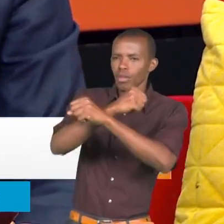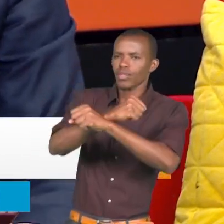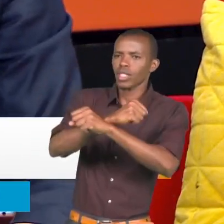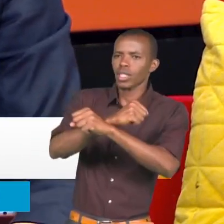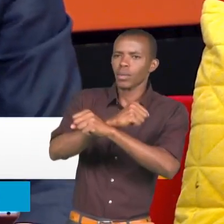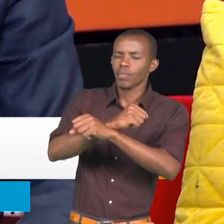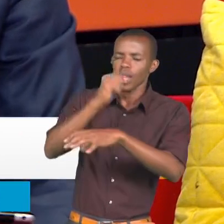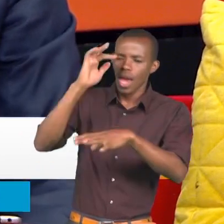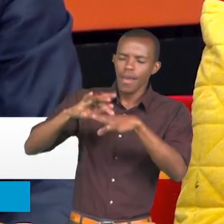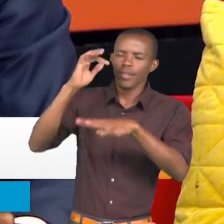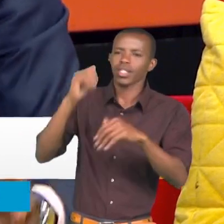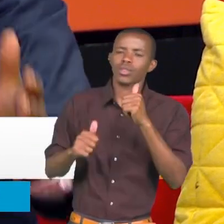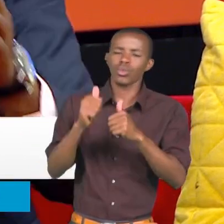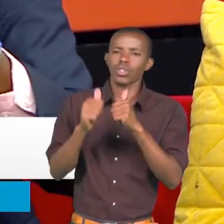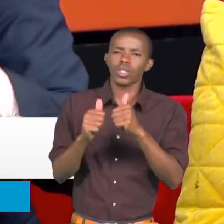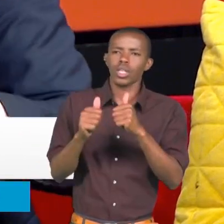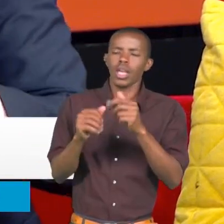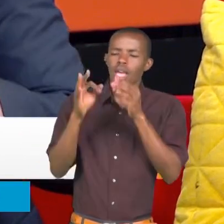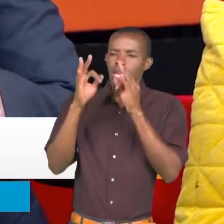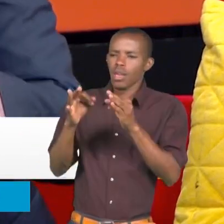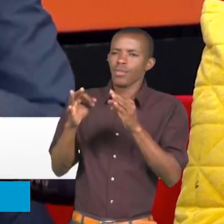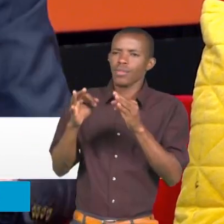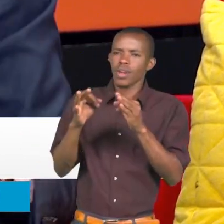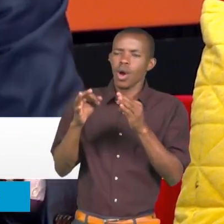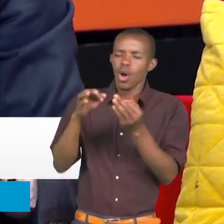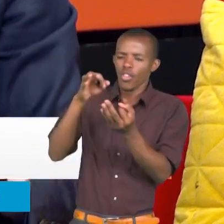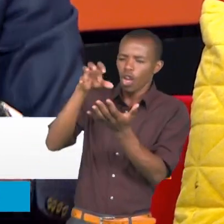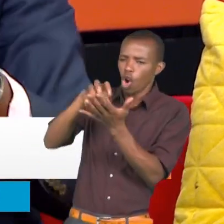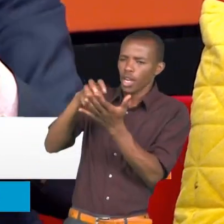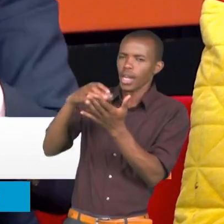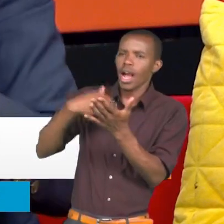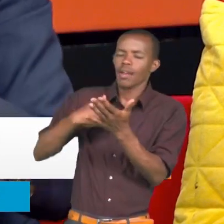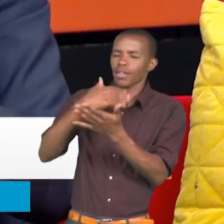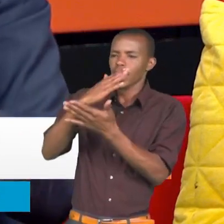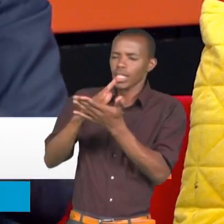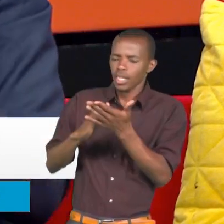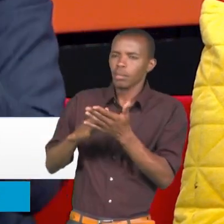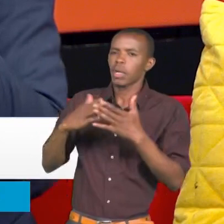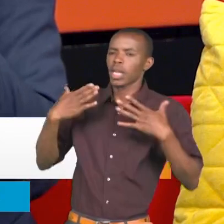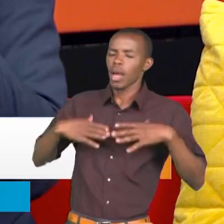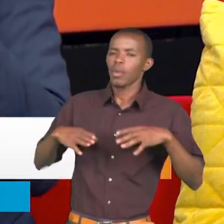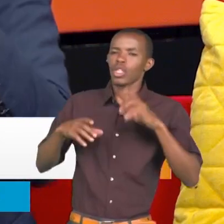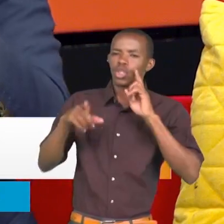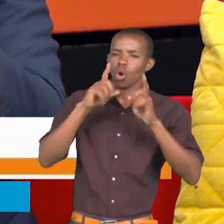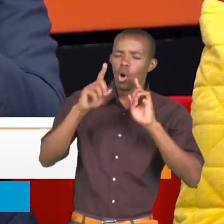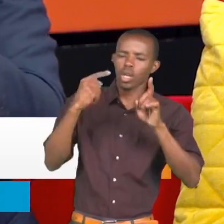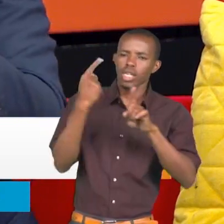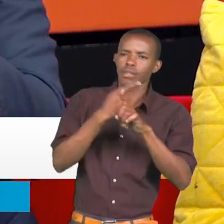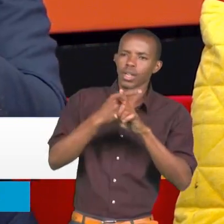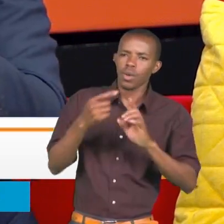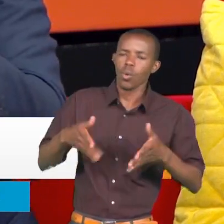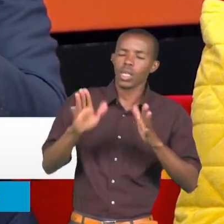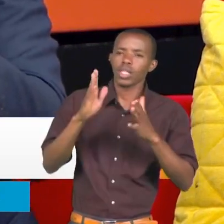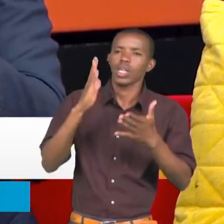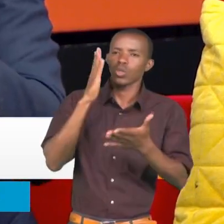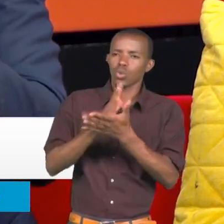side effects, because now, before you get into what content it has, sometimes people react on these things. I can tell you this, I'm very sure